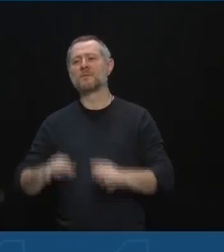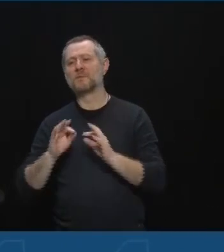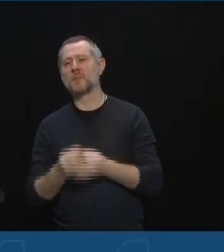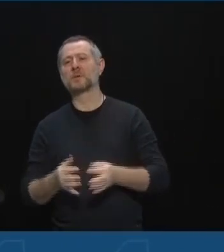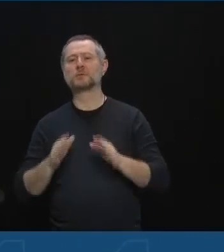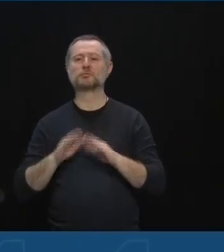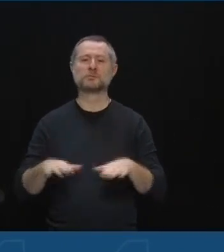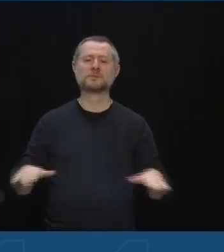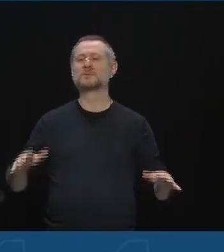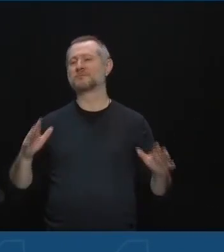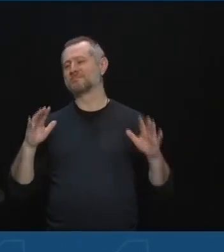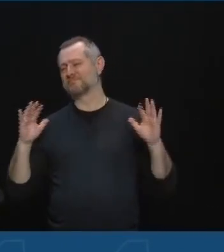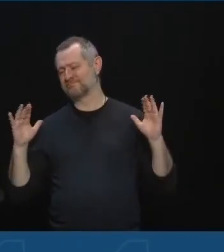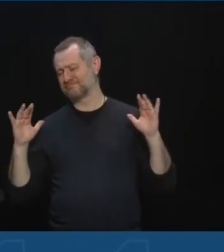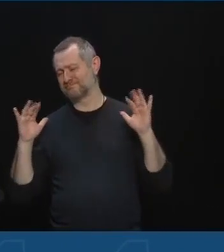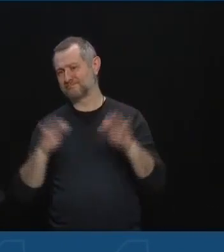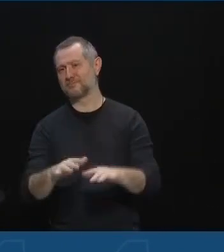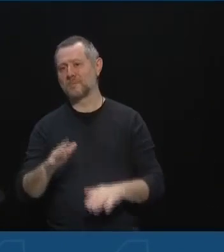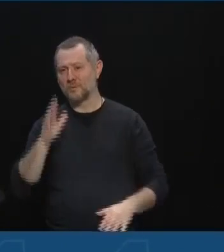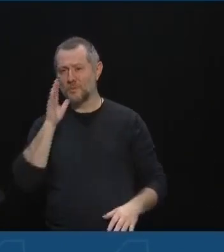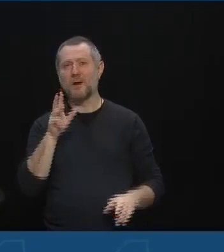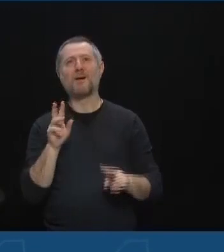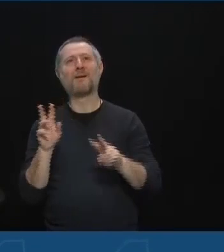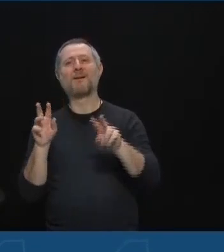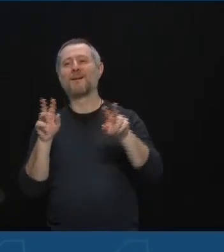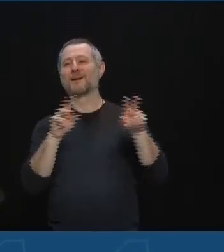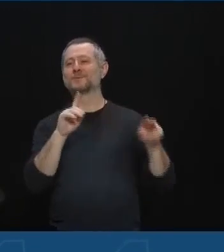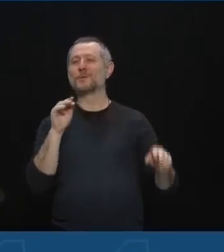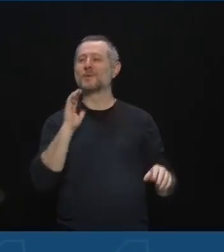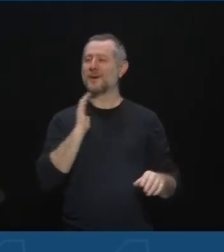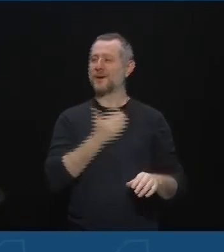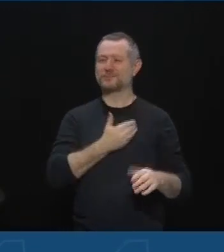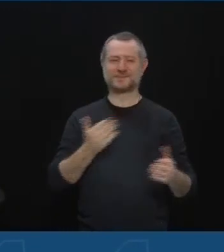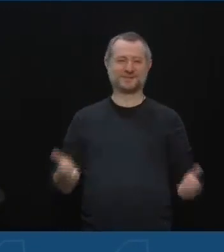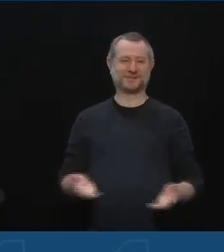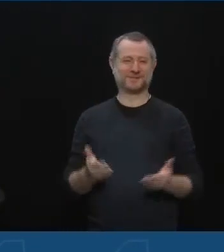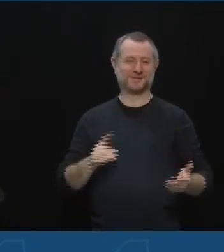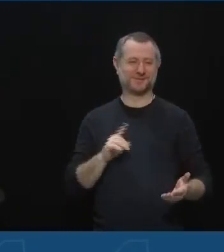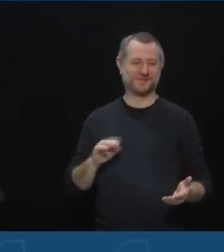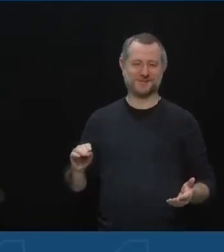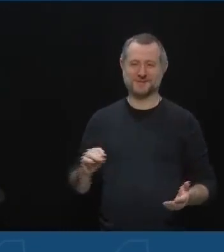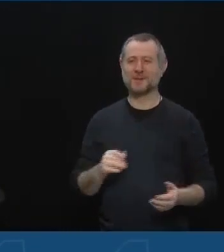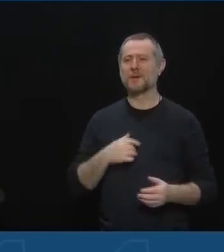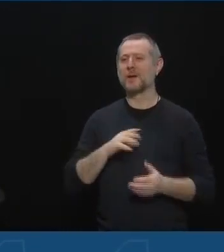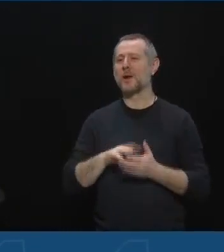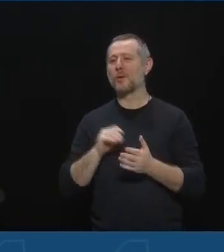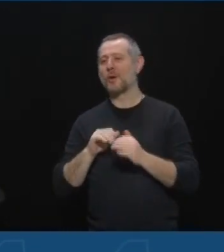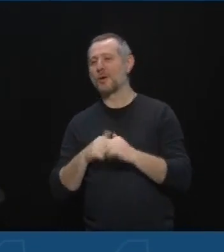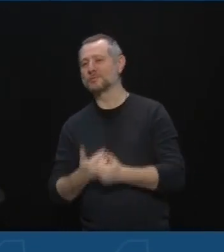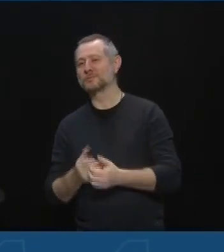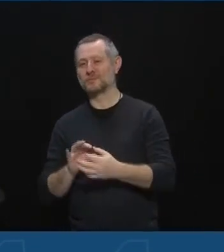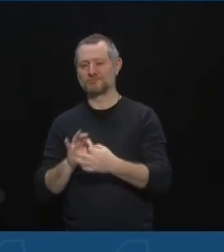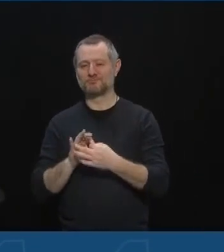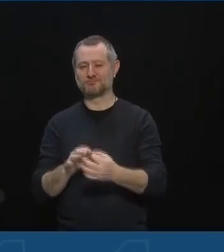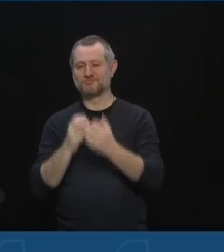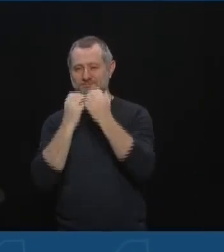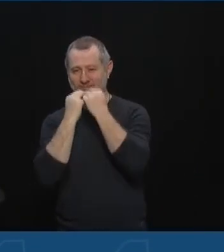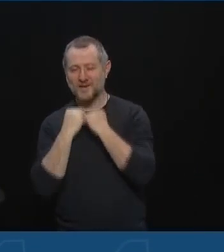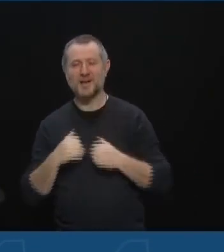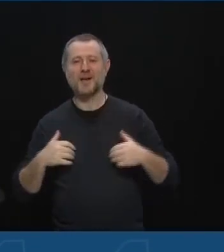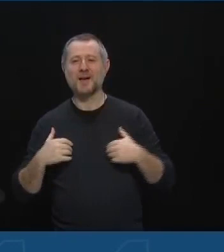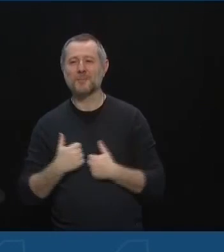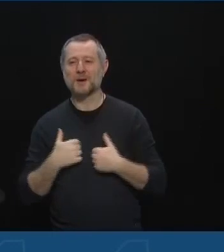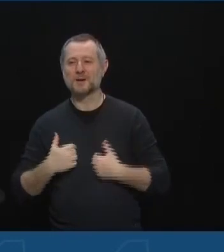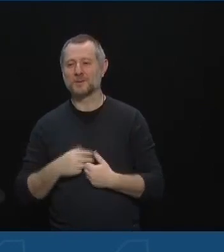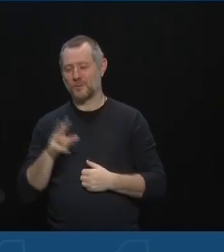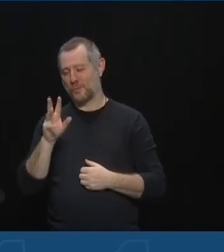region and beyond will be able to come to our zoo here in Monroe County to learn how to connect with care and conserve wildlife in